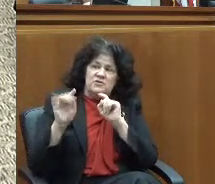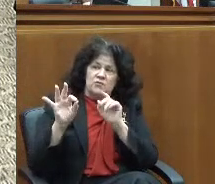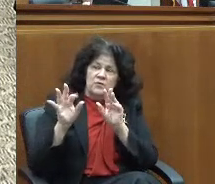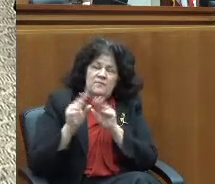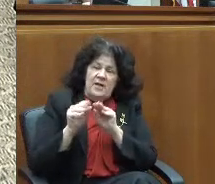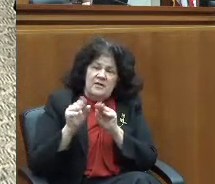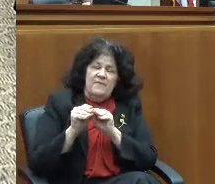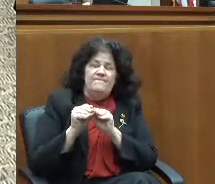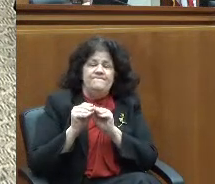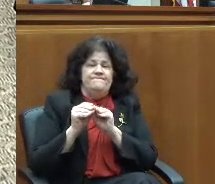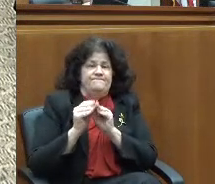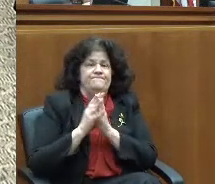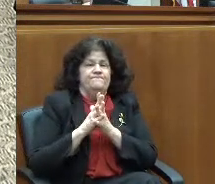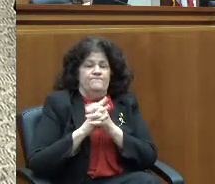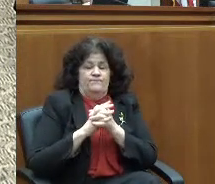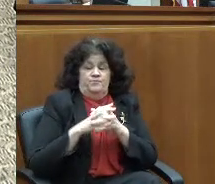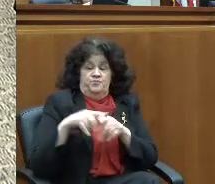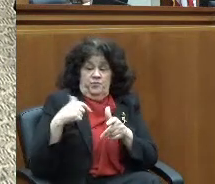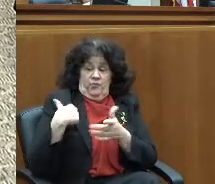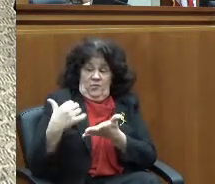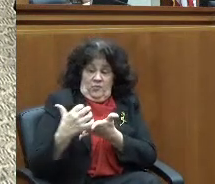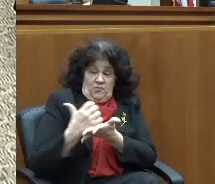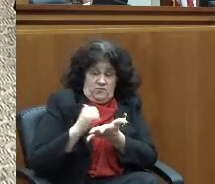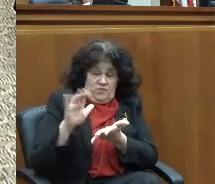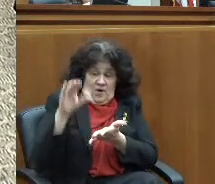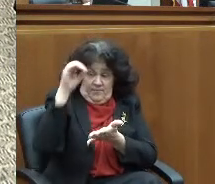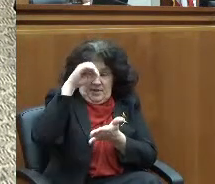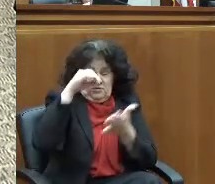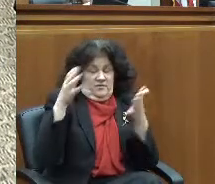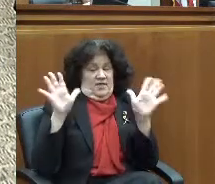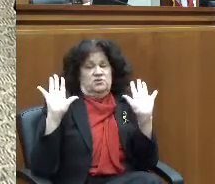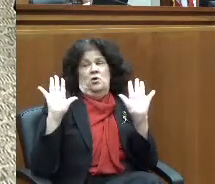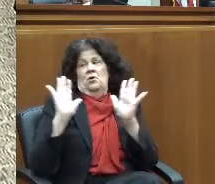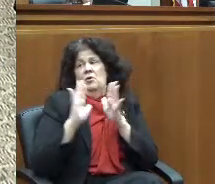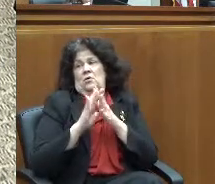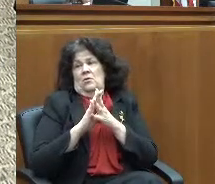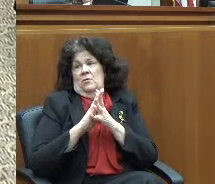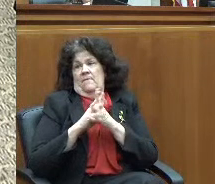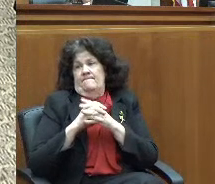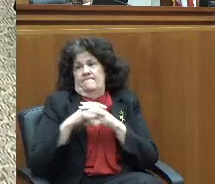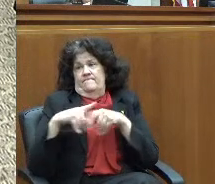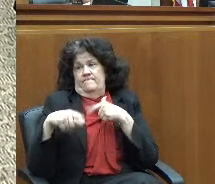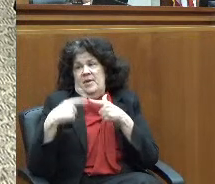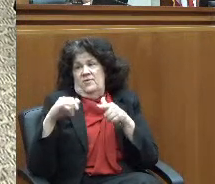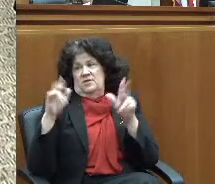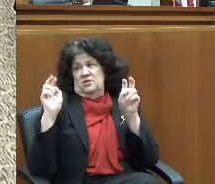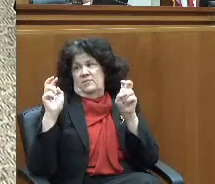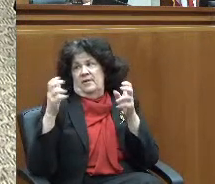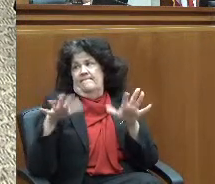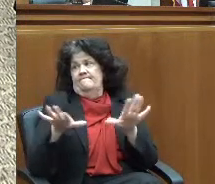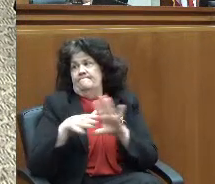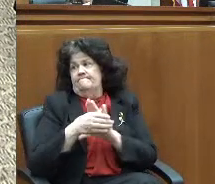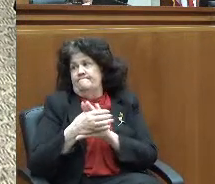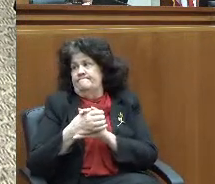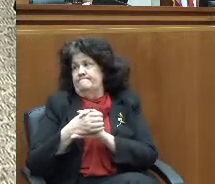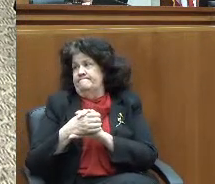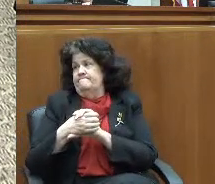meeting. And again, I was just there to collect their opinions about this topic.